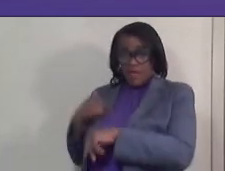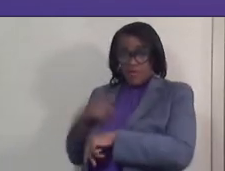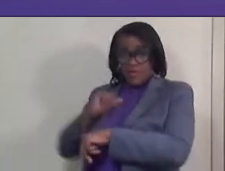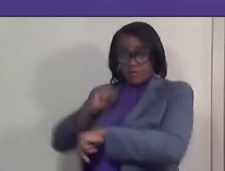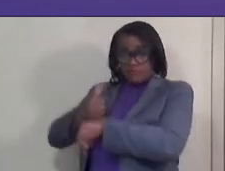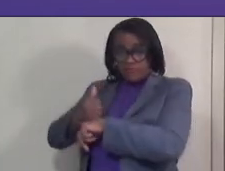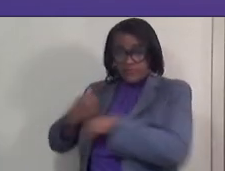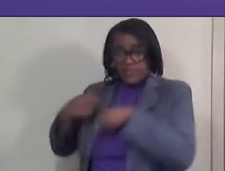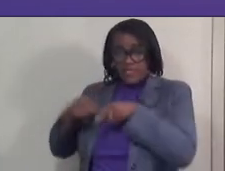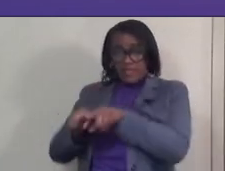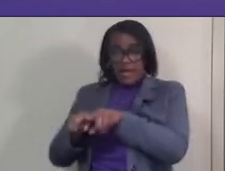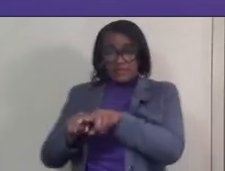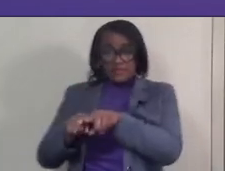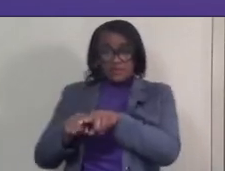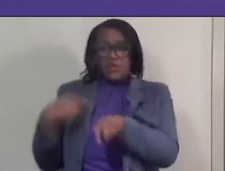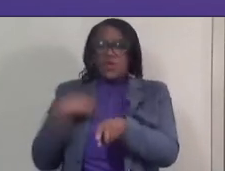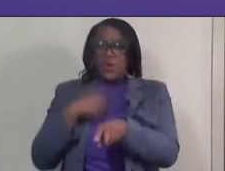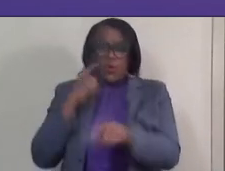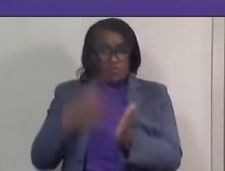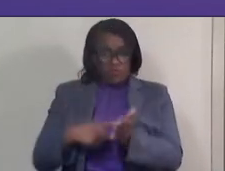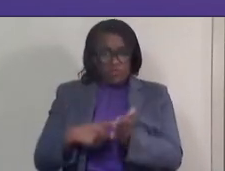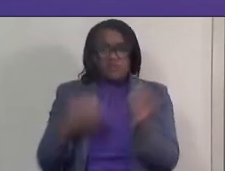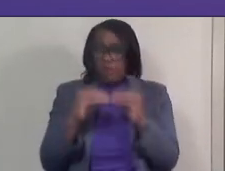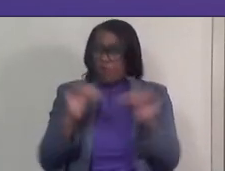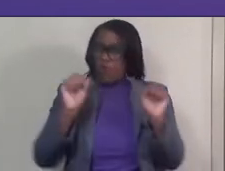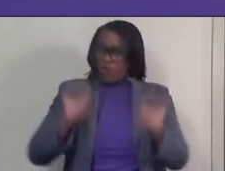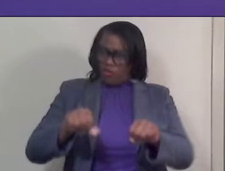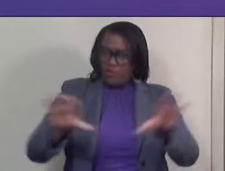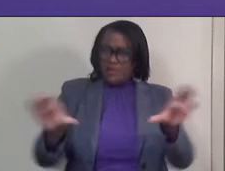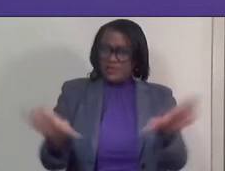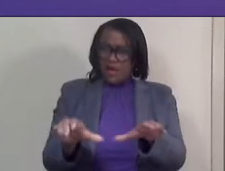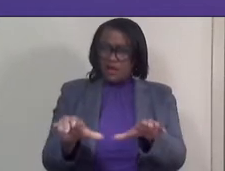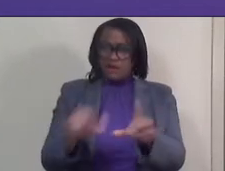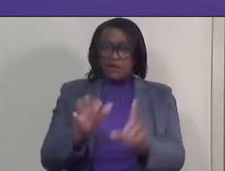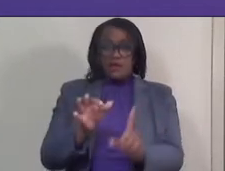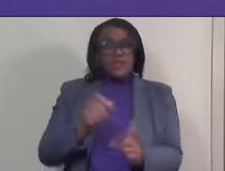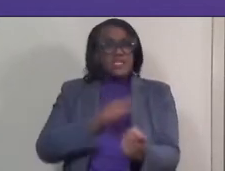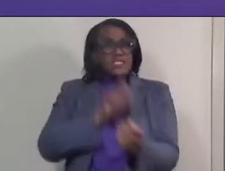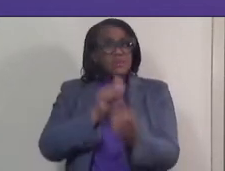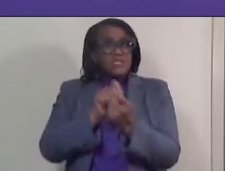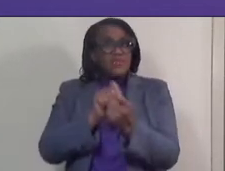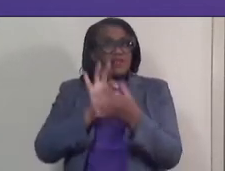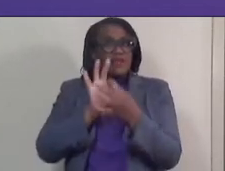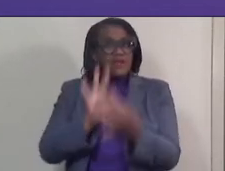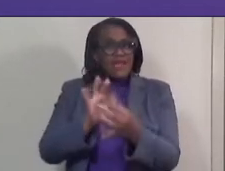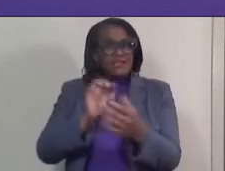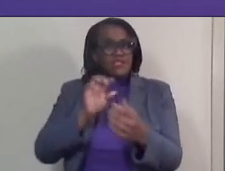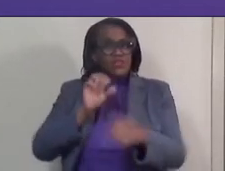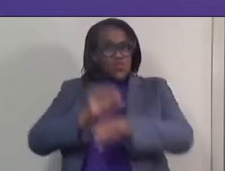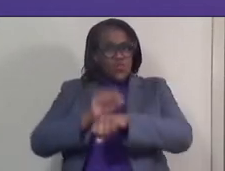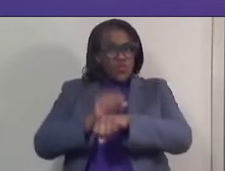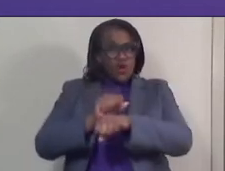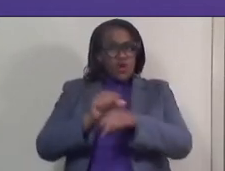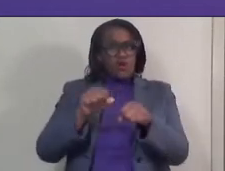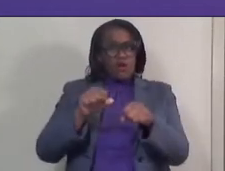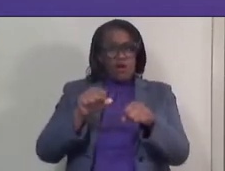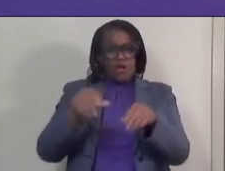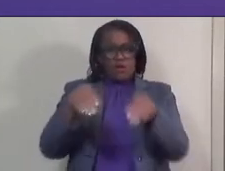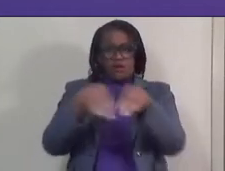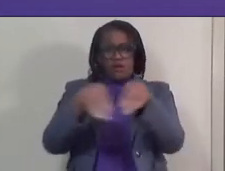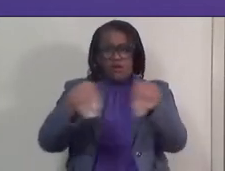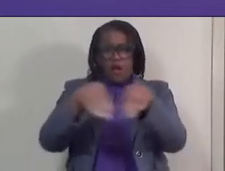alliance, we realized that more could be done, specifically around work on the border corridor